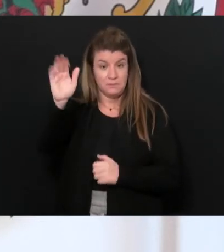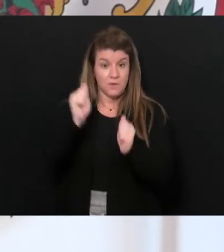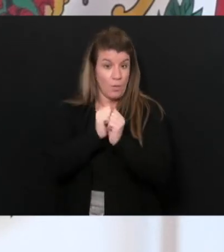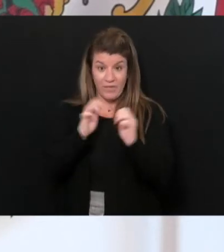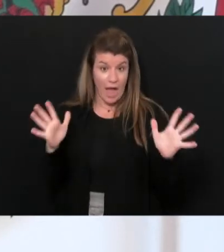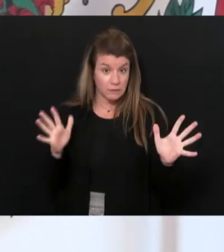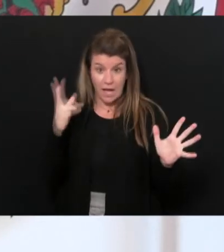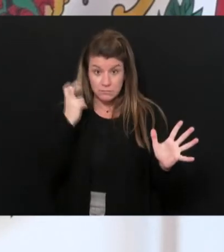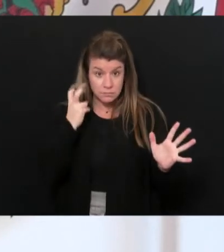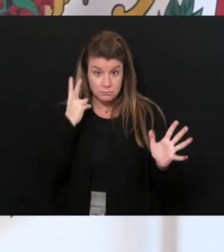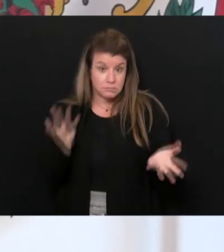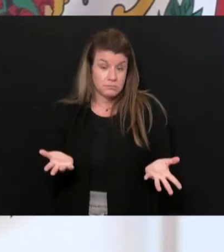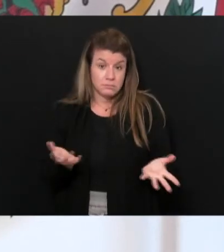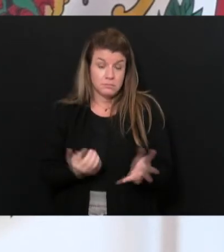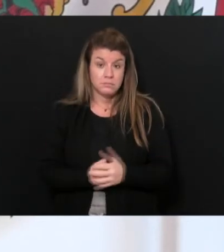doubt,